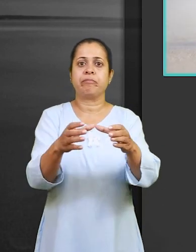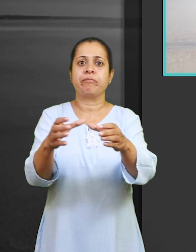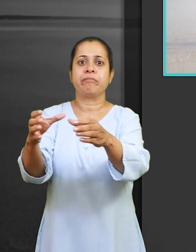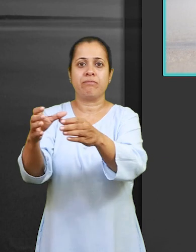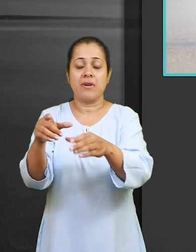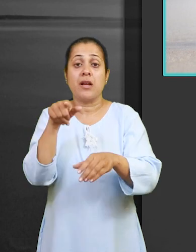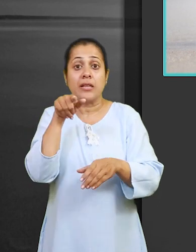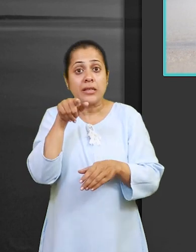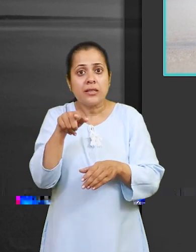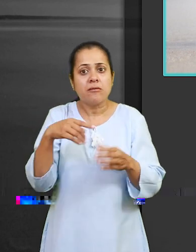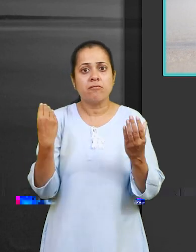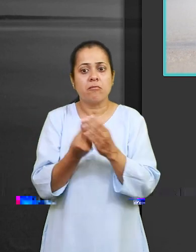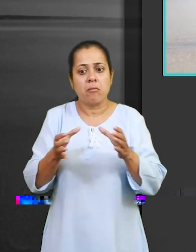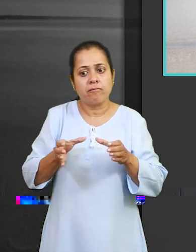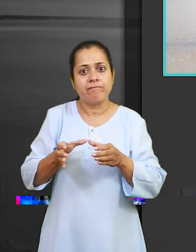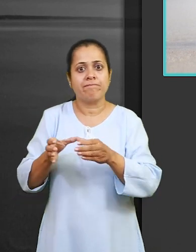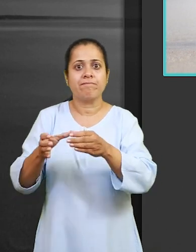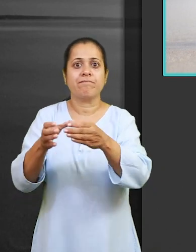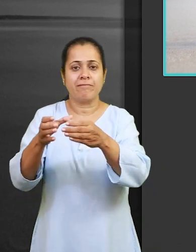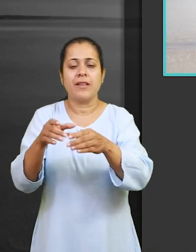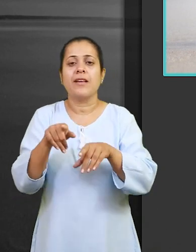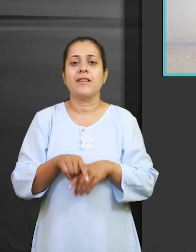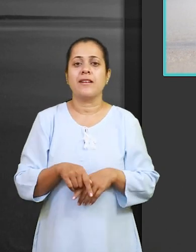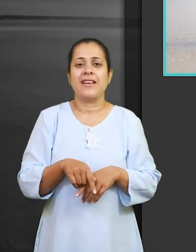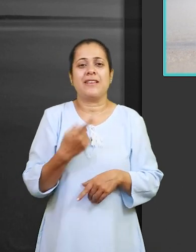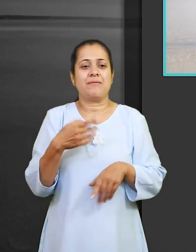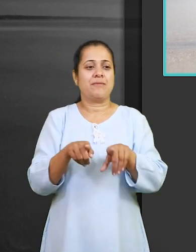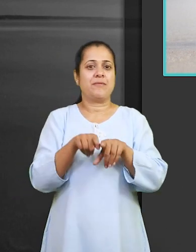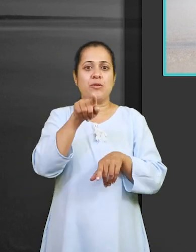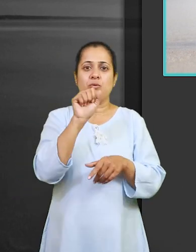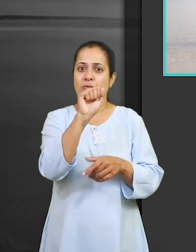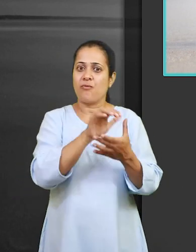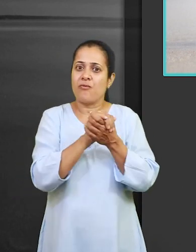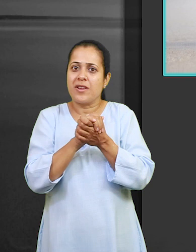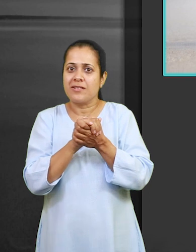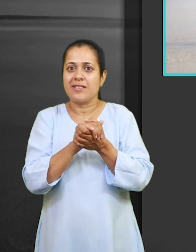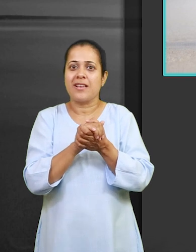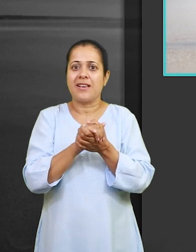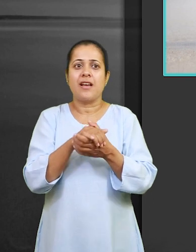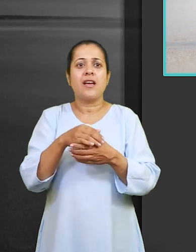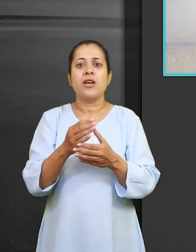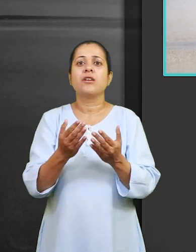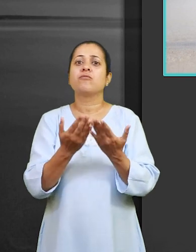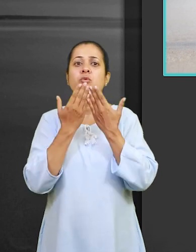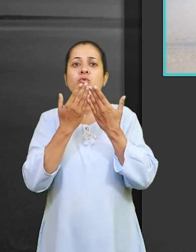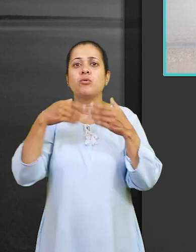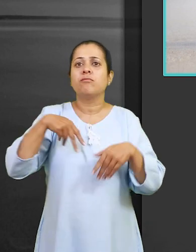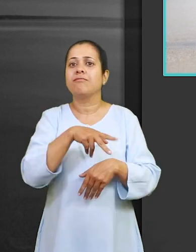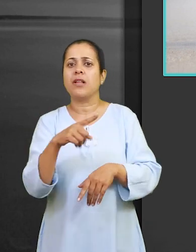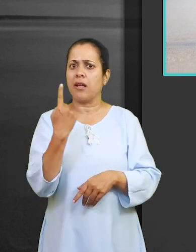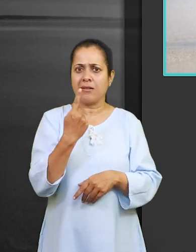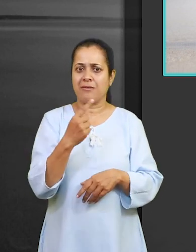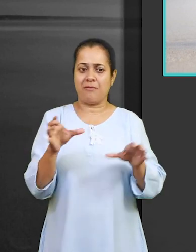they always like to go together. For example, you and your friends will always want to move around the